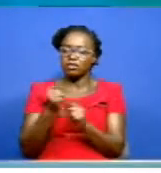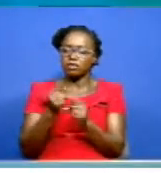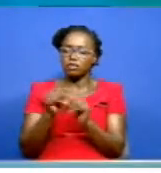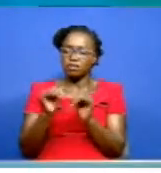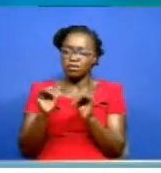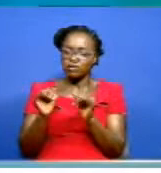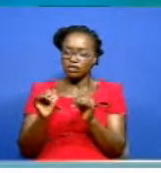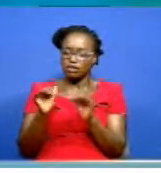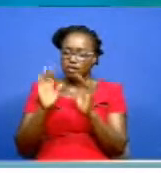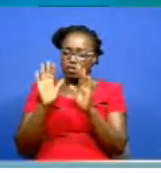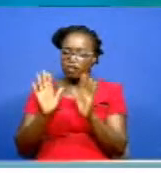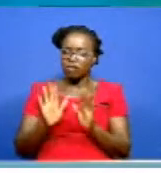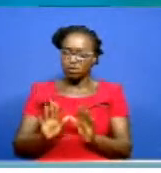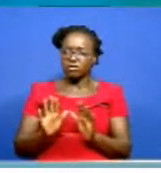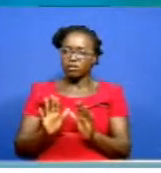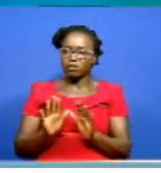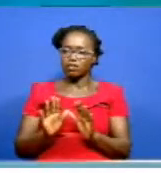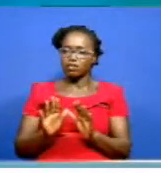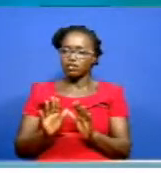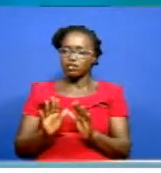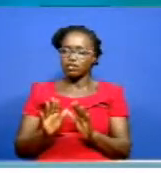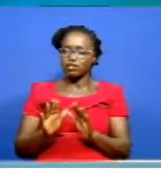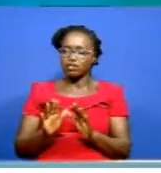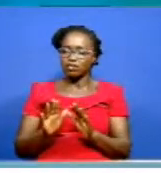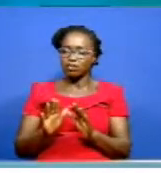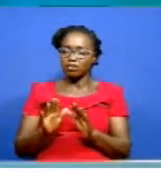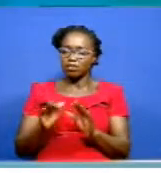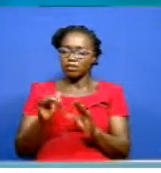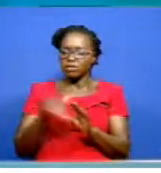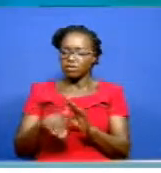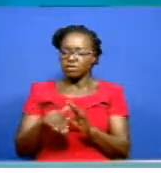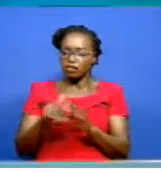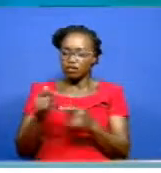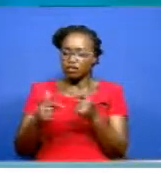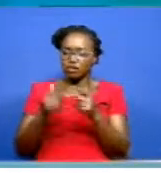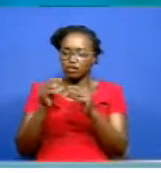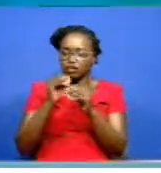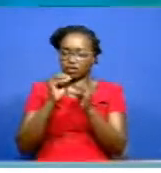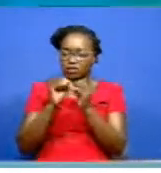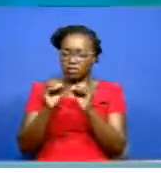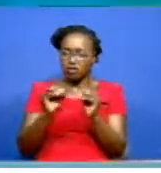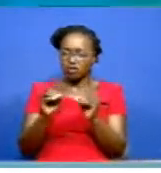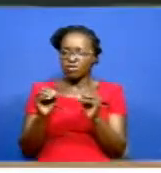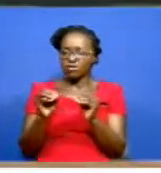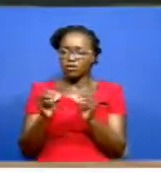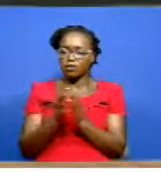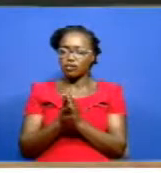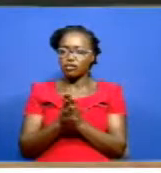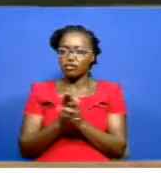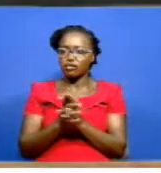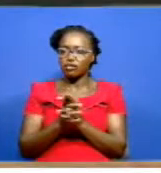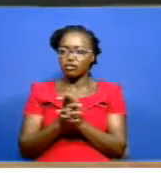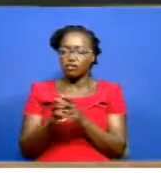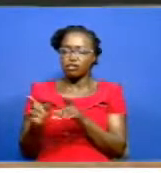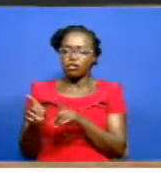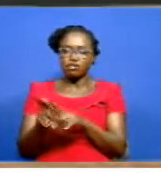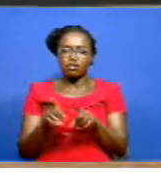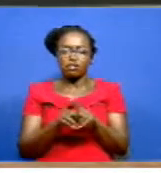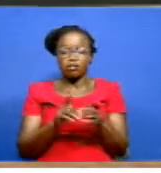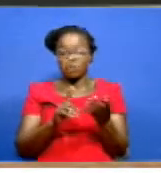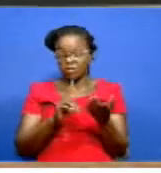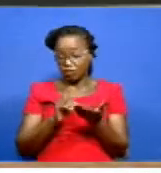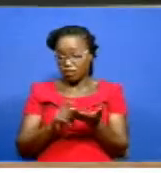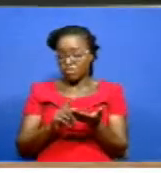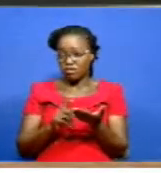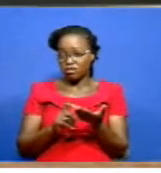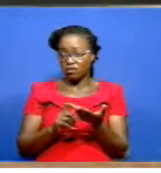injection. There's no sort of invasive sort of procedure. It's just, yeah. Of course. And of course, they're sanitizing as per